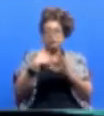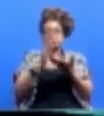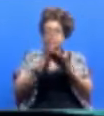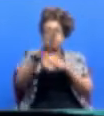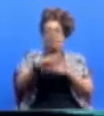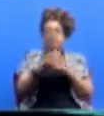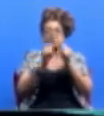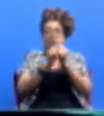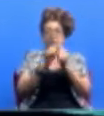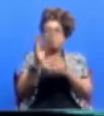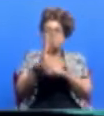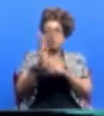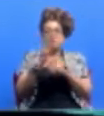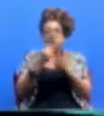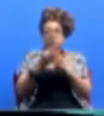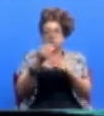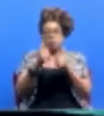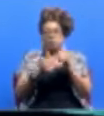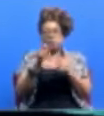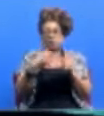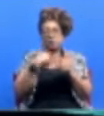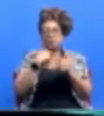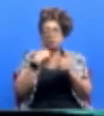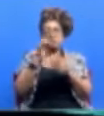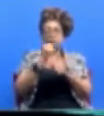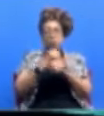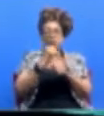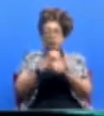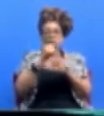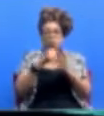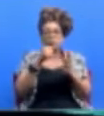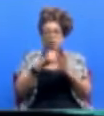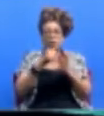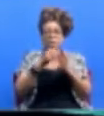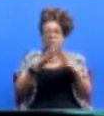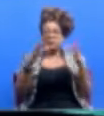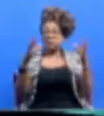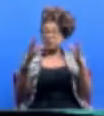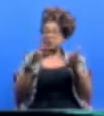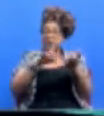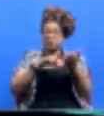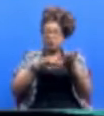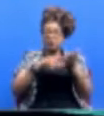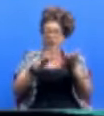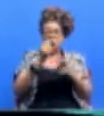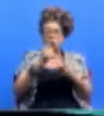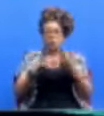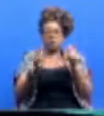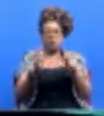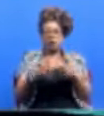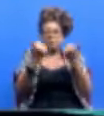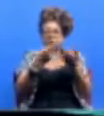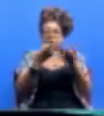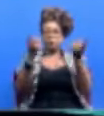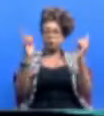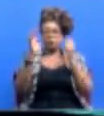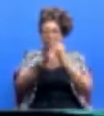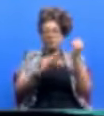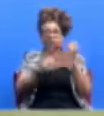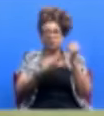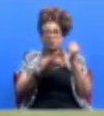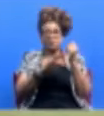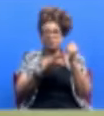which has crippled its operations, including the ongoing mass registration exercise happening across the country.